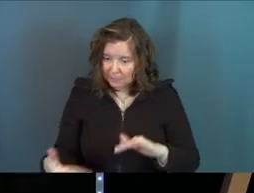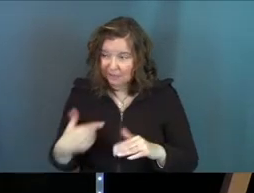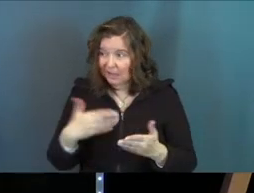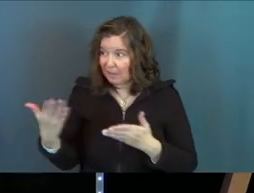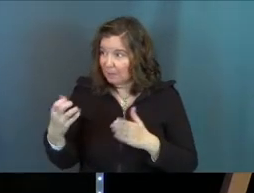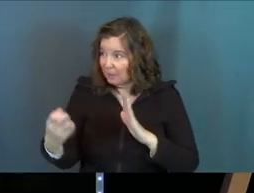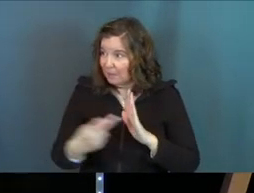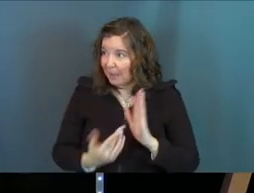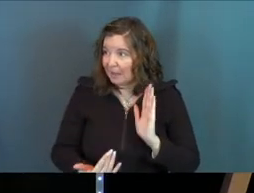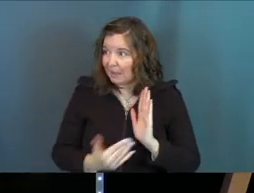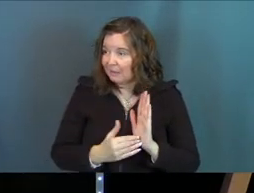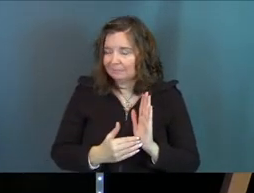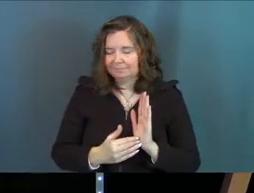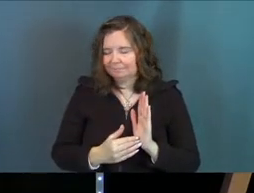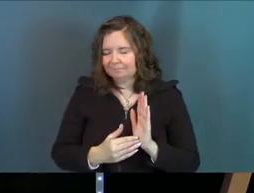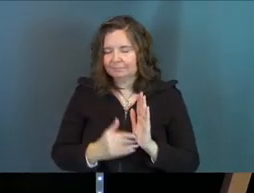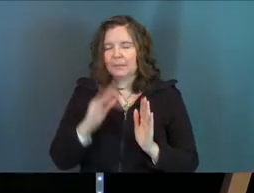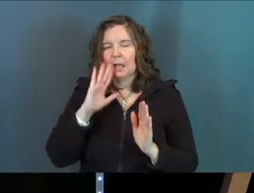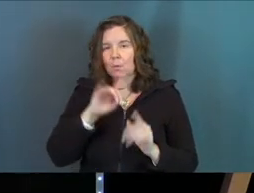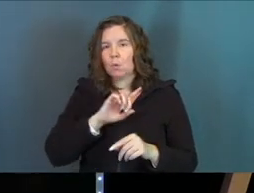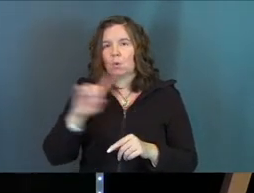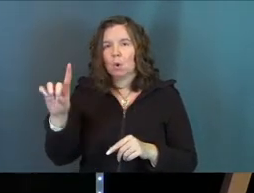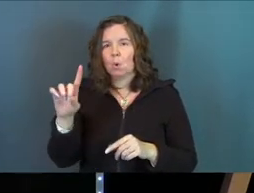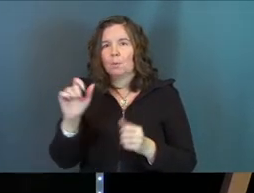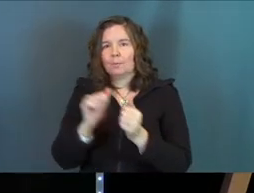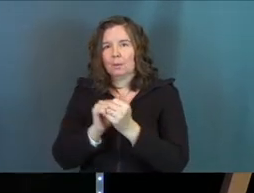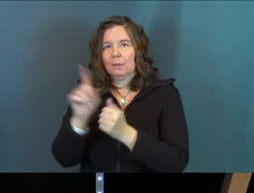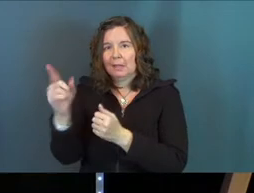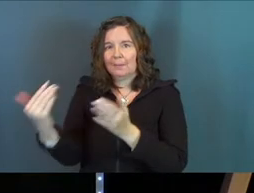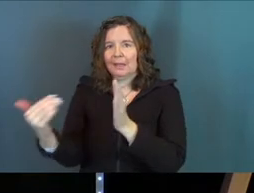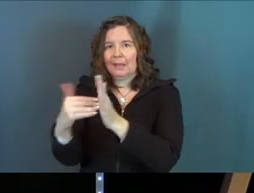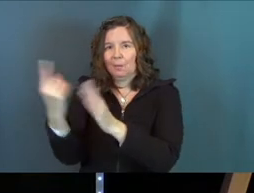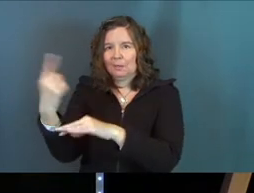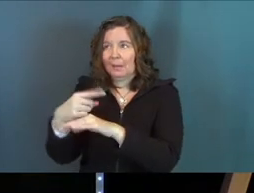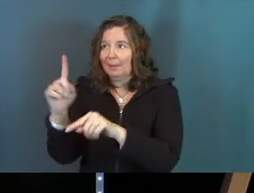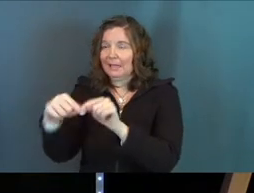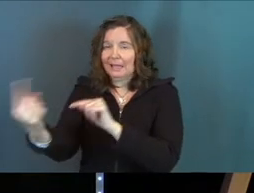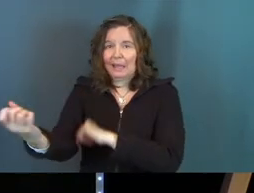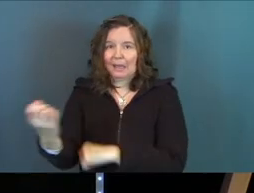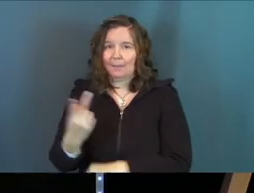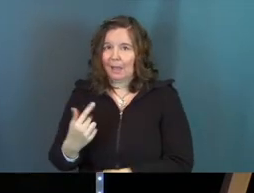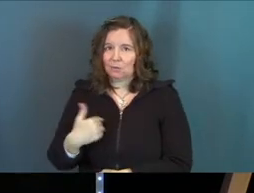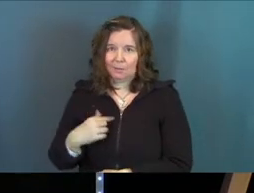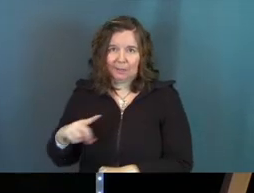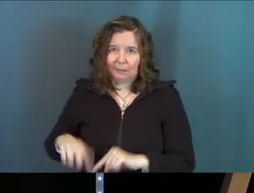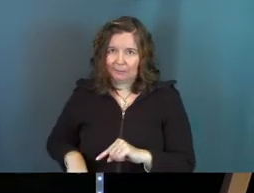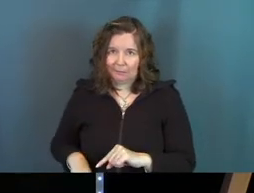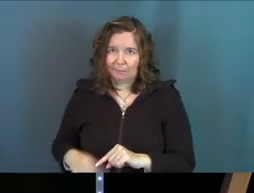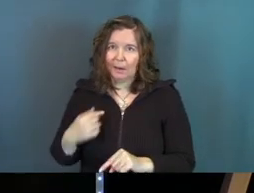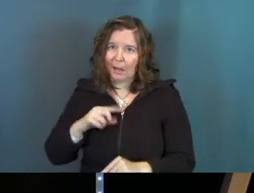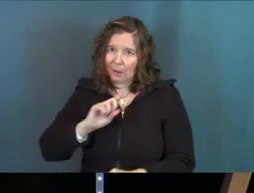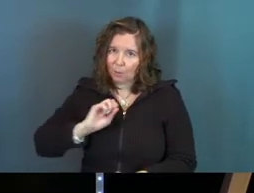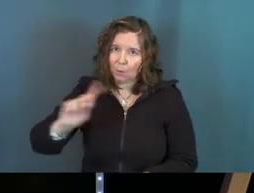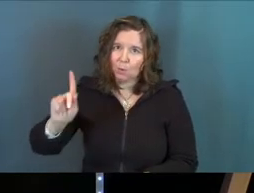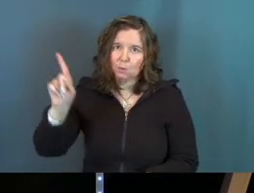Can I bring him back again? I will go to him one day, but he cannot return to me.